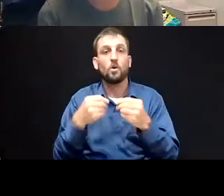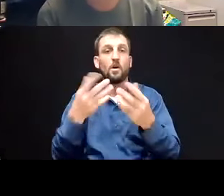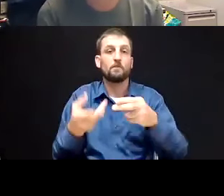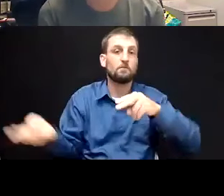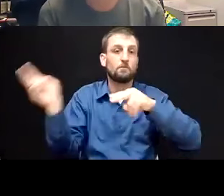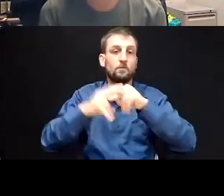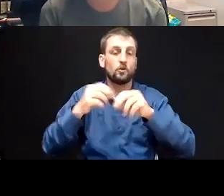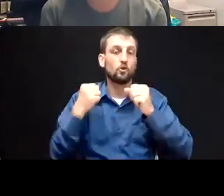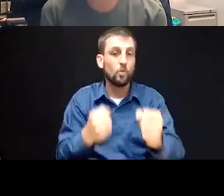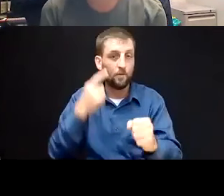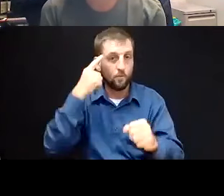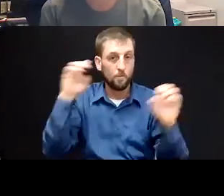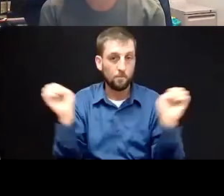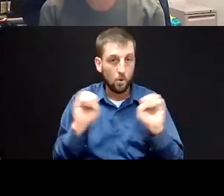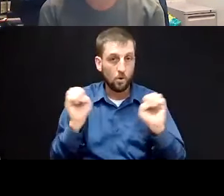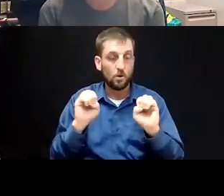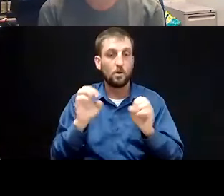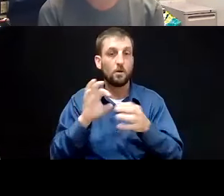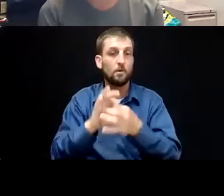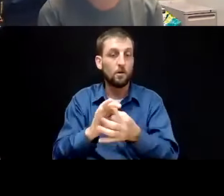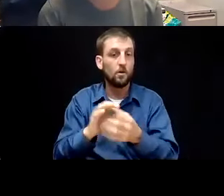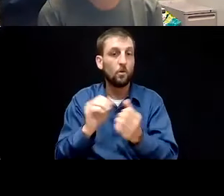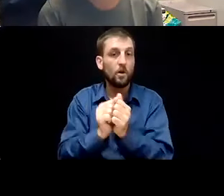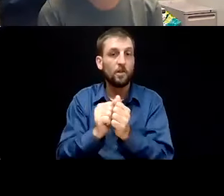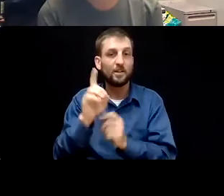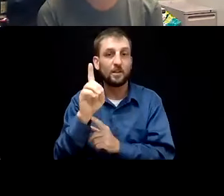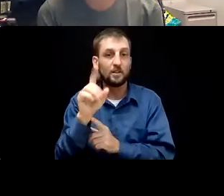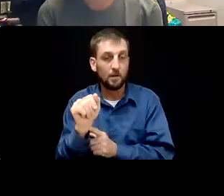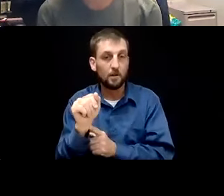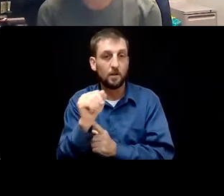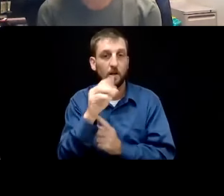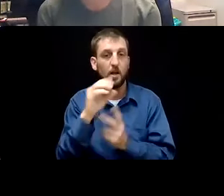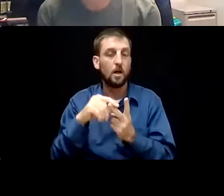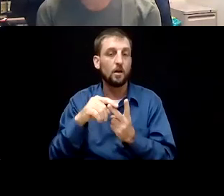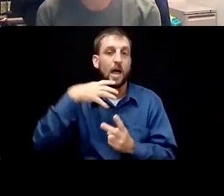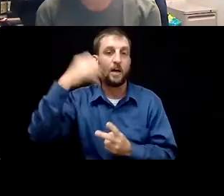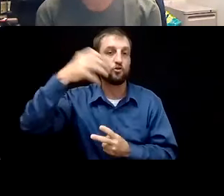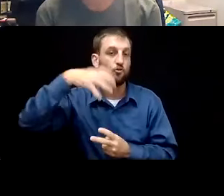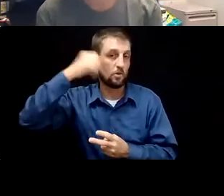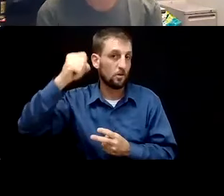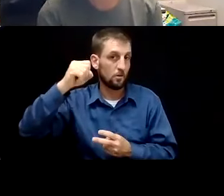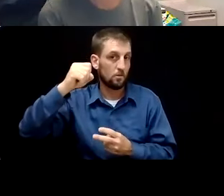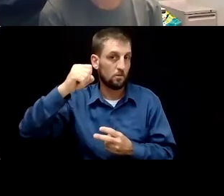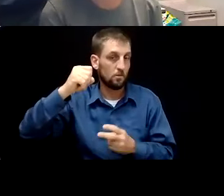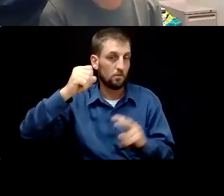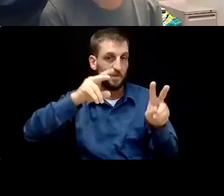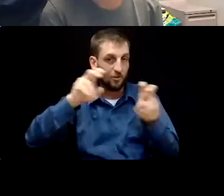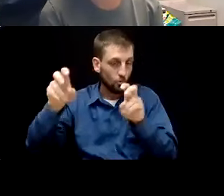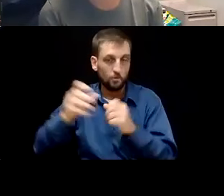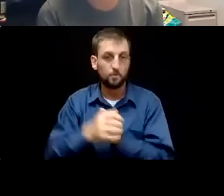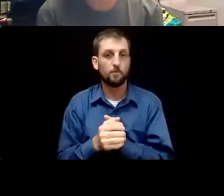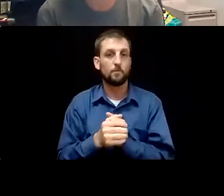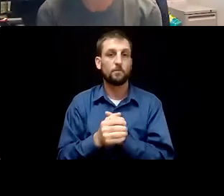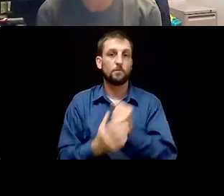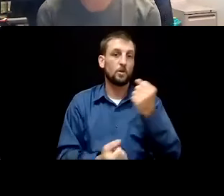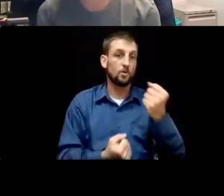regarding disability-related and/or aging-related issues, support and contribute